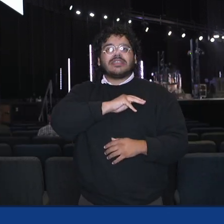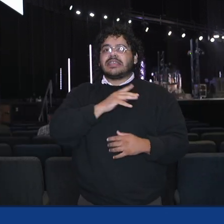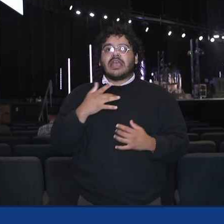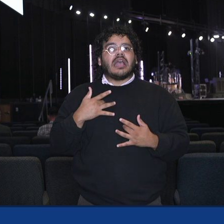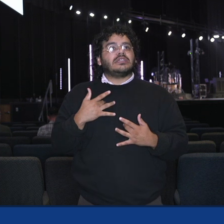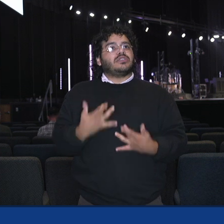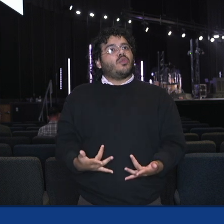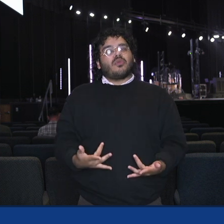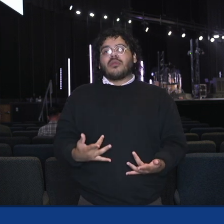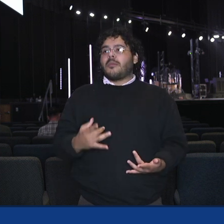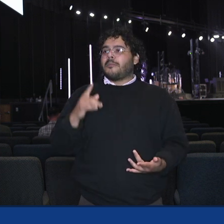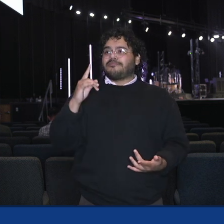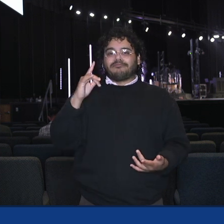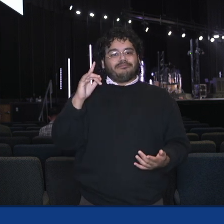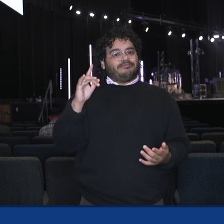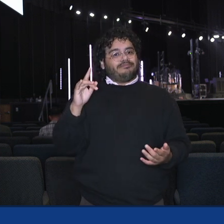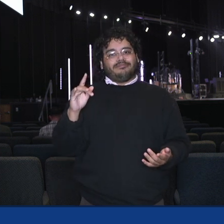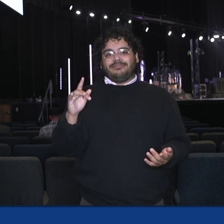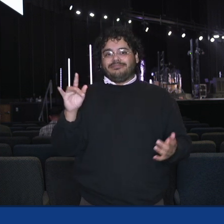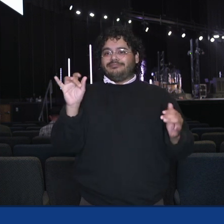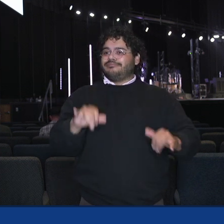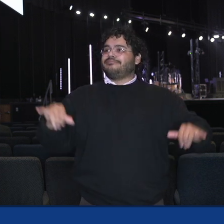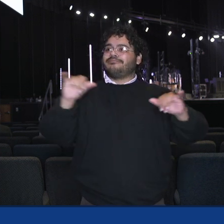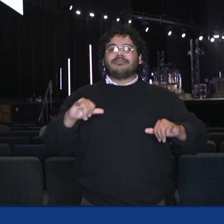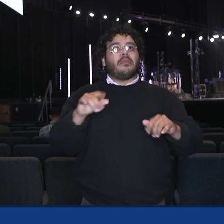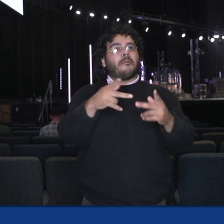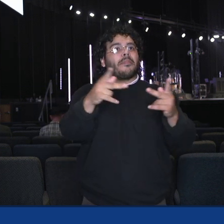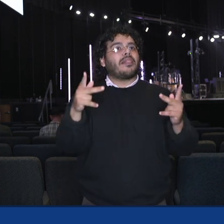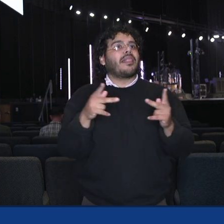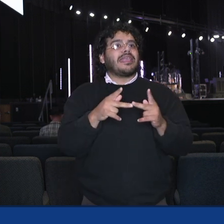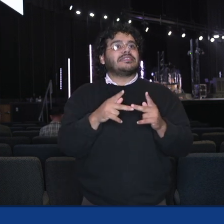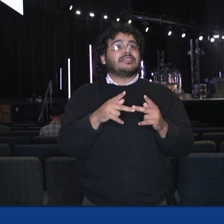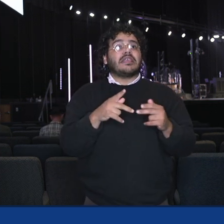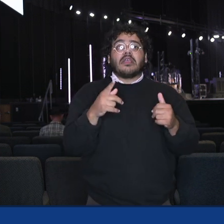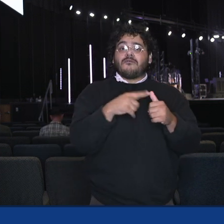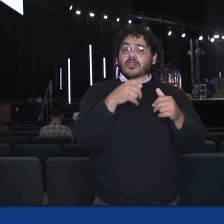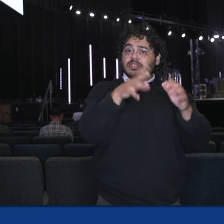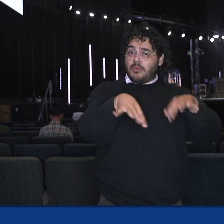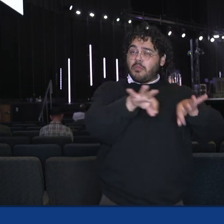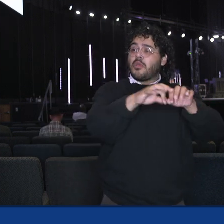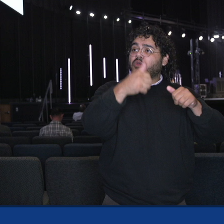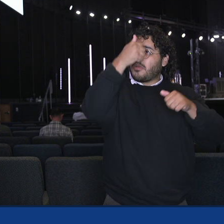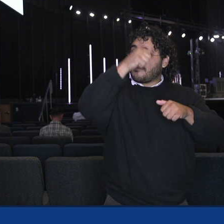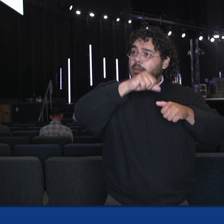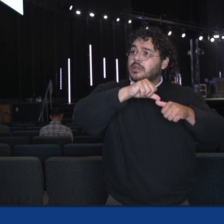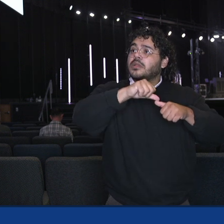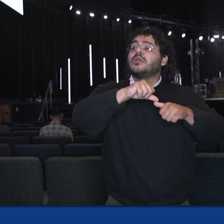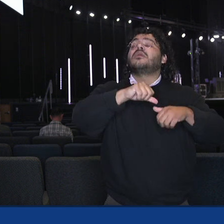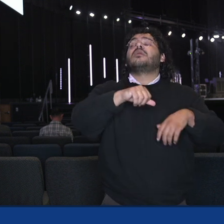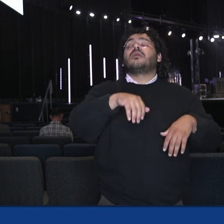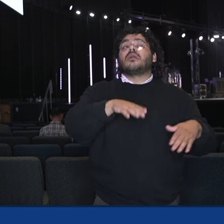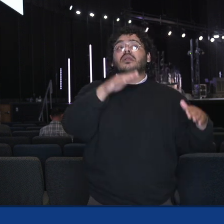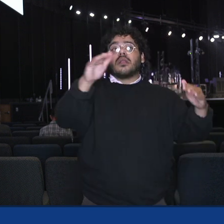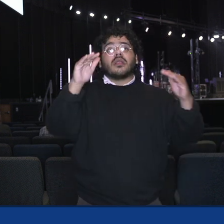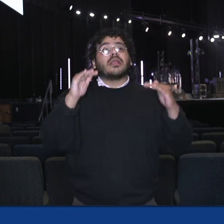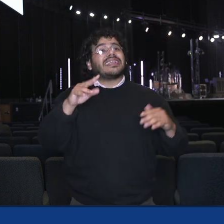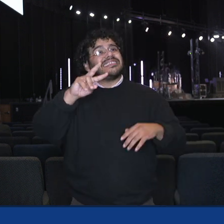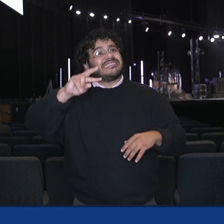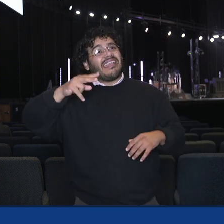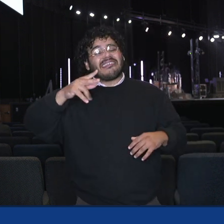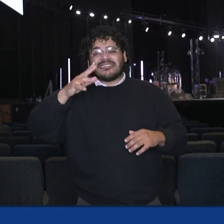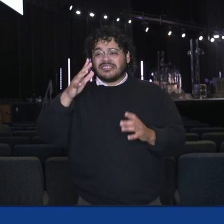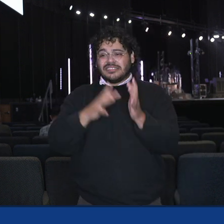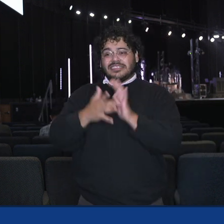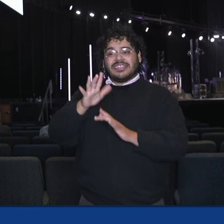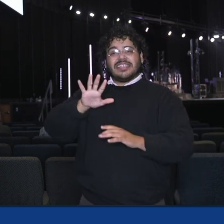place. It's the first thing I want us to remember. The second thing that I want us to remember is that Jesus's ministry of